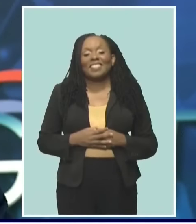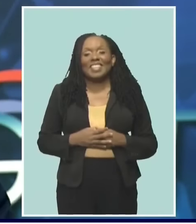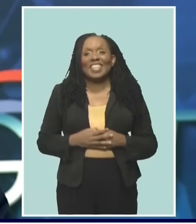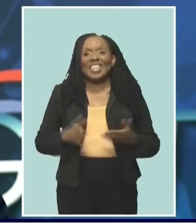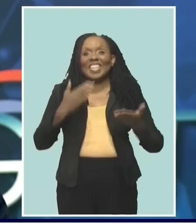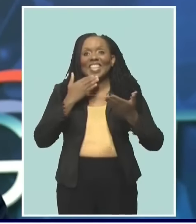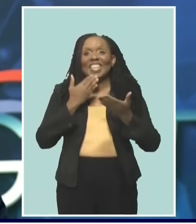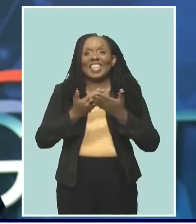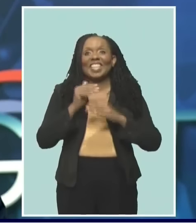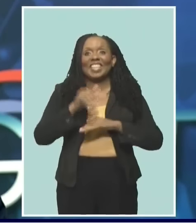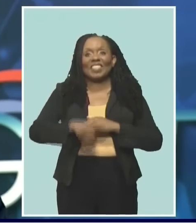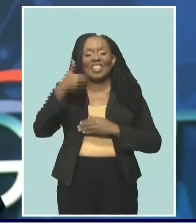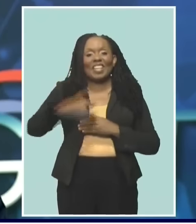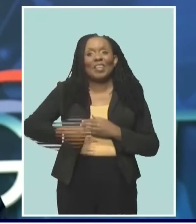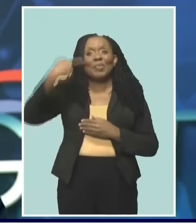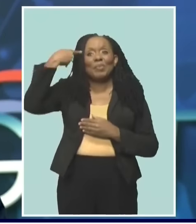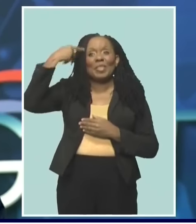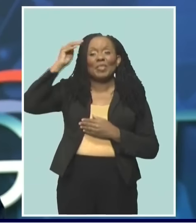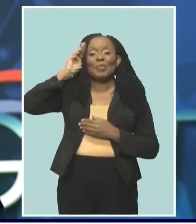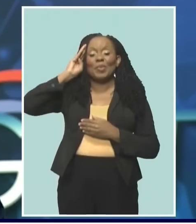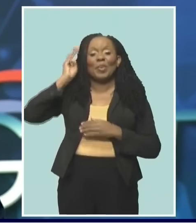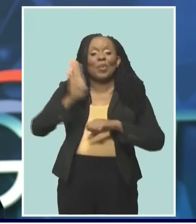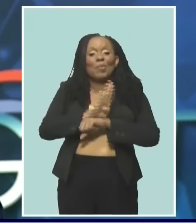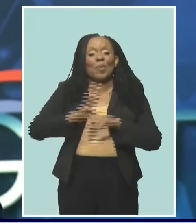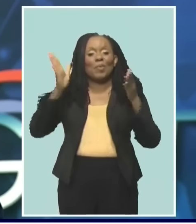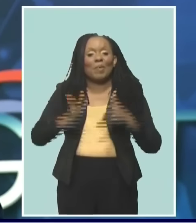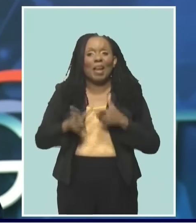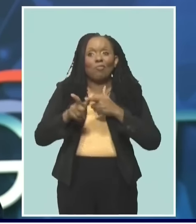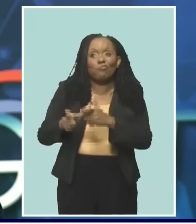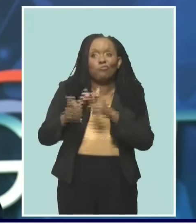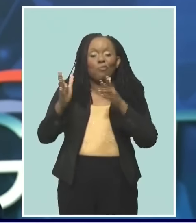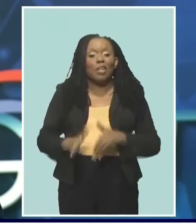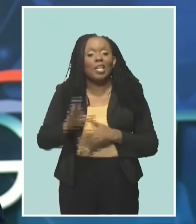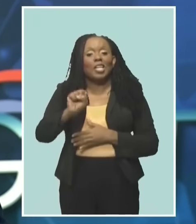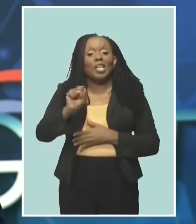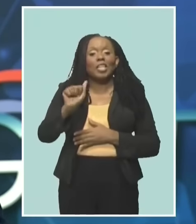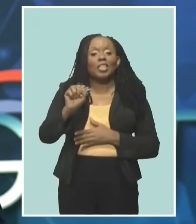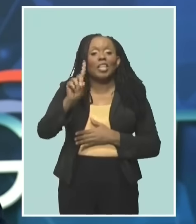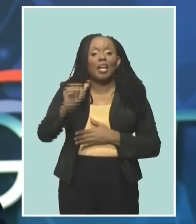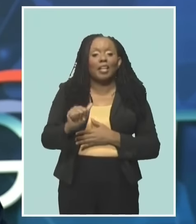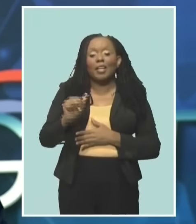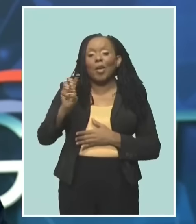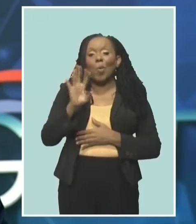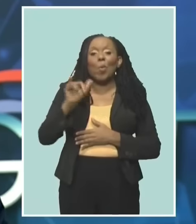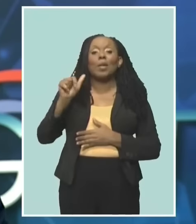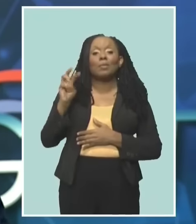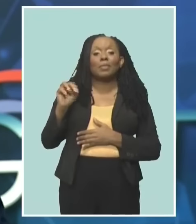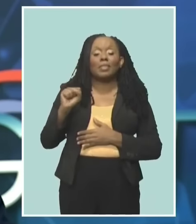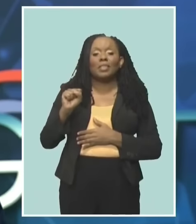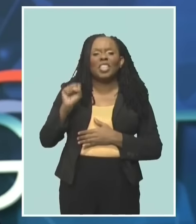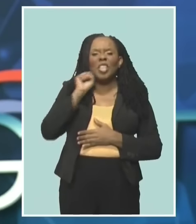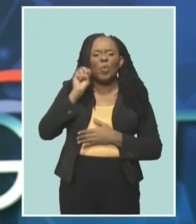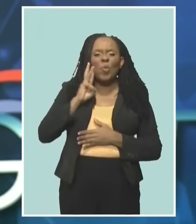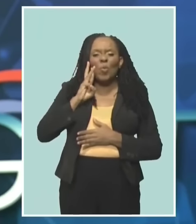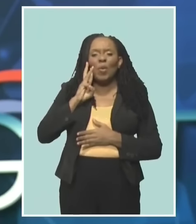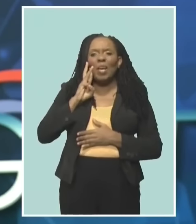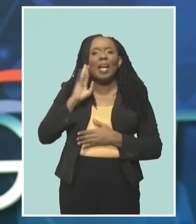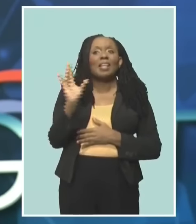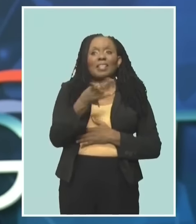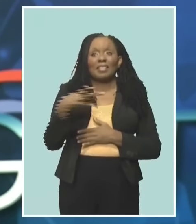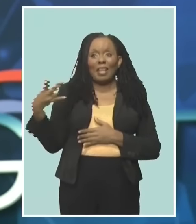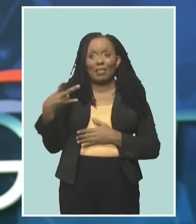Good evening, I'm Pearson Boeing. Barbadian track star Shade Williams has placed a commendable 7th in the 400